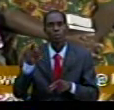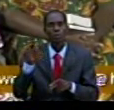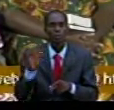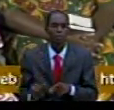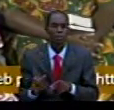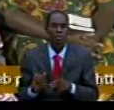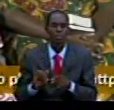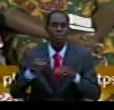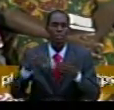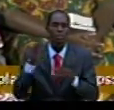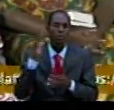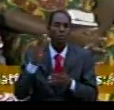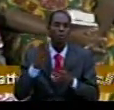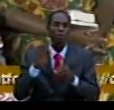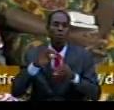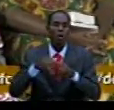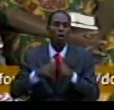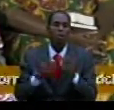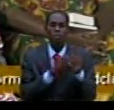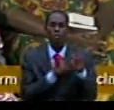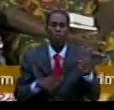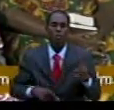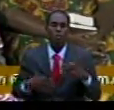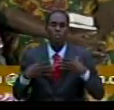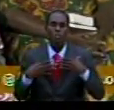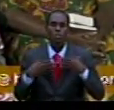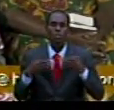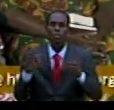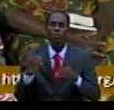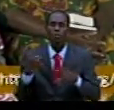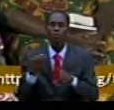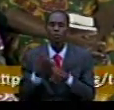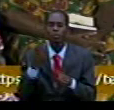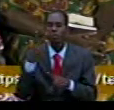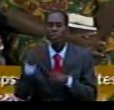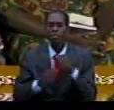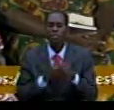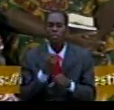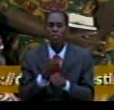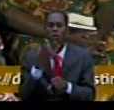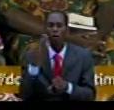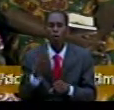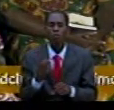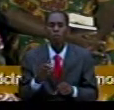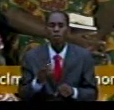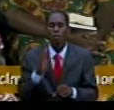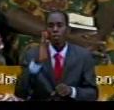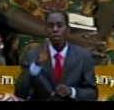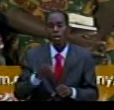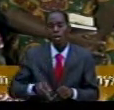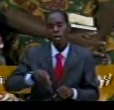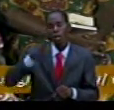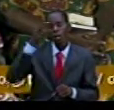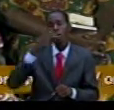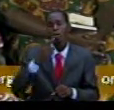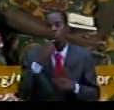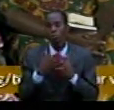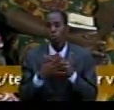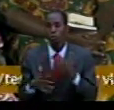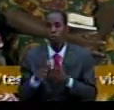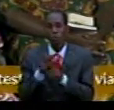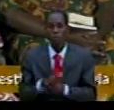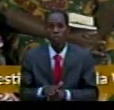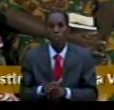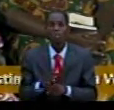has healed him from 3 years of high blood pressure during the Lagos Crusade in December. And after since then, he